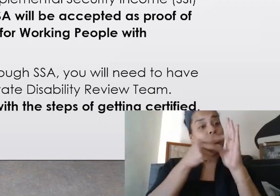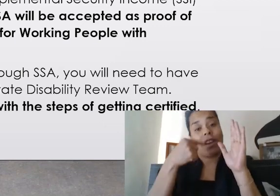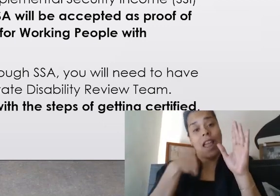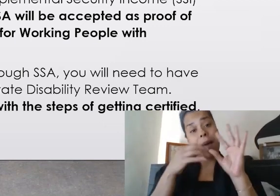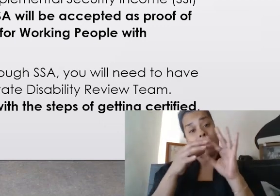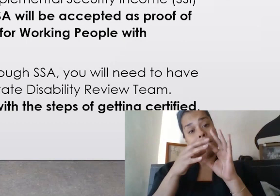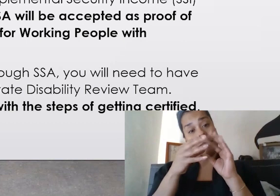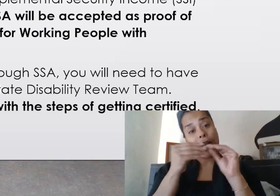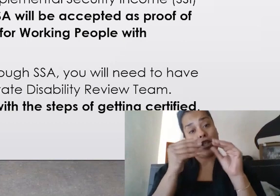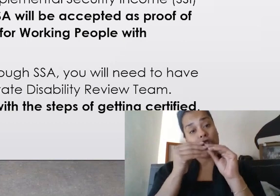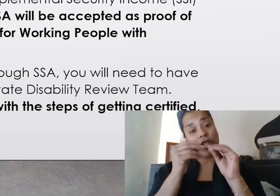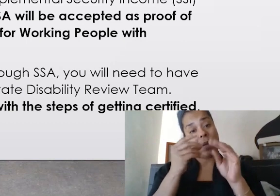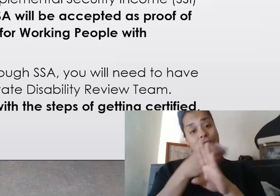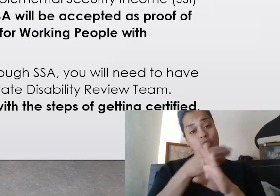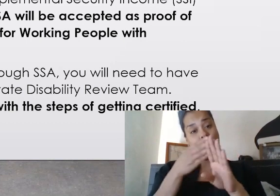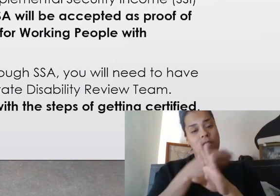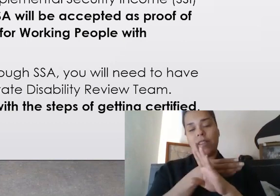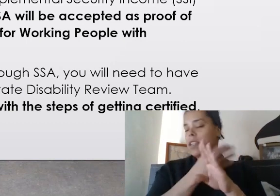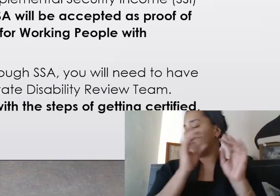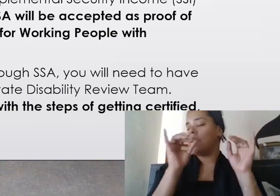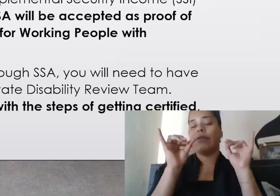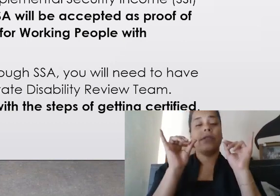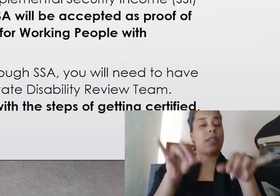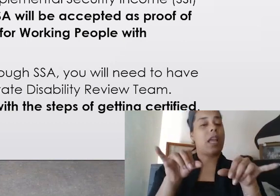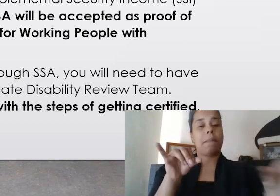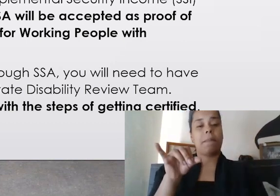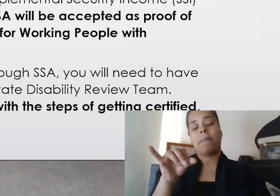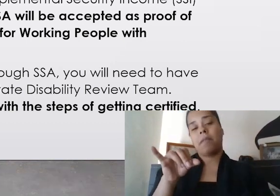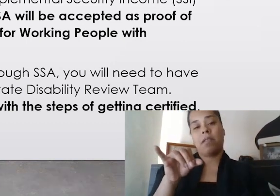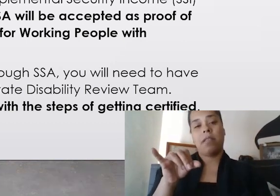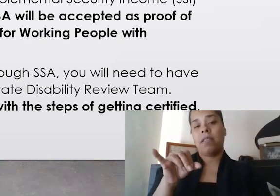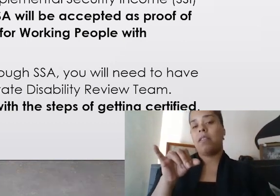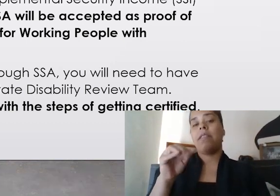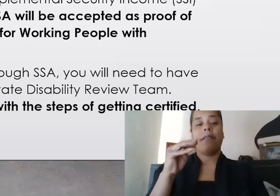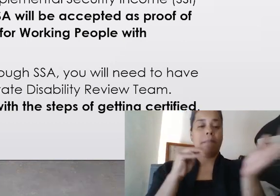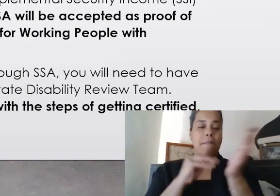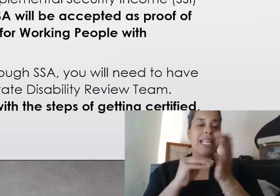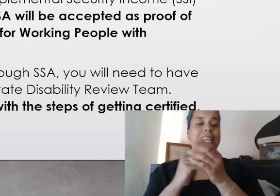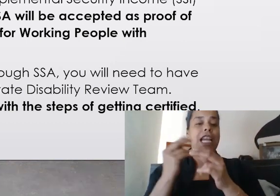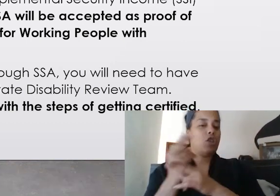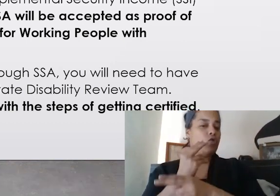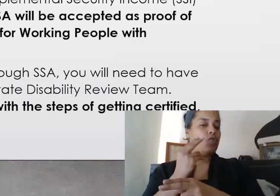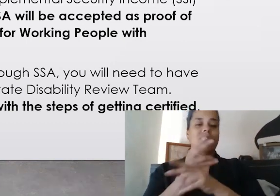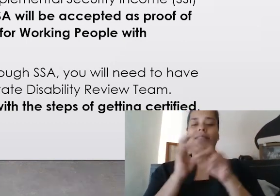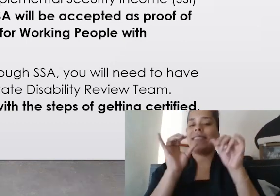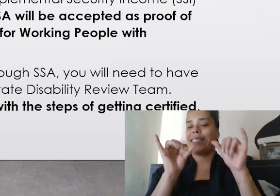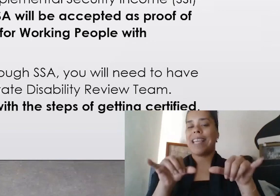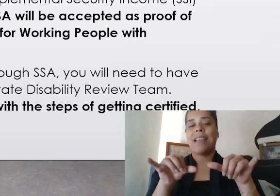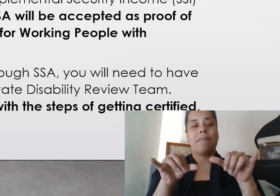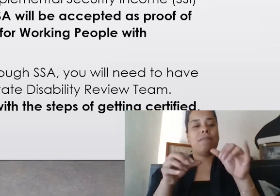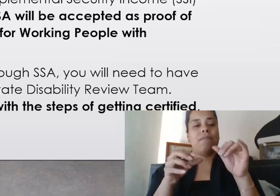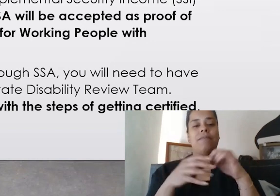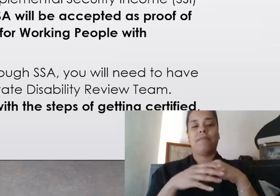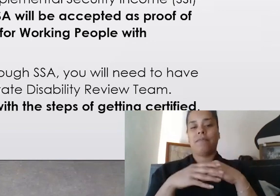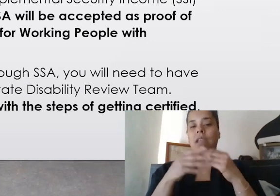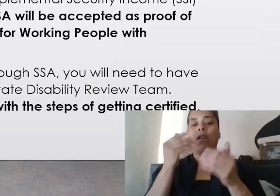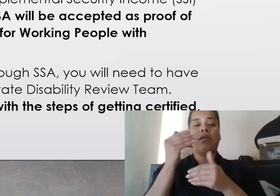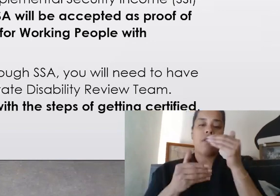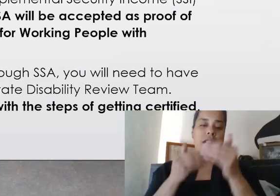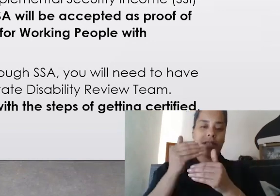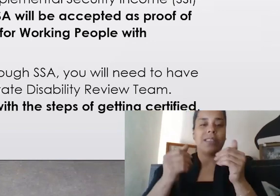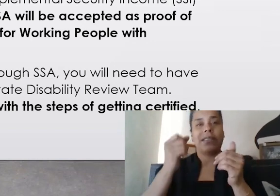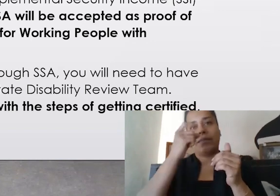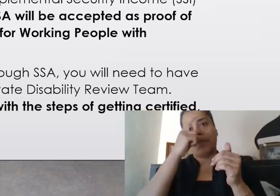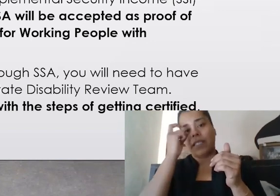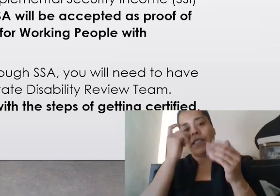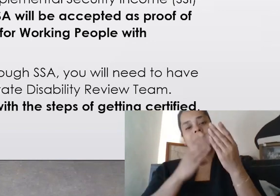in the slides is the same definition that Medicaid uses to make that eligibility, because they go through the state. They go